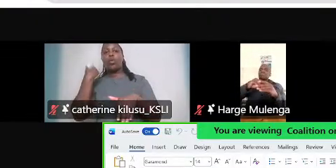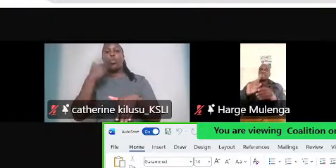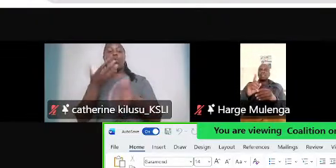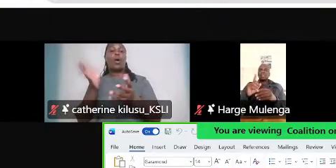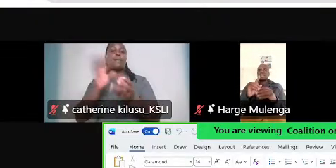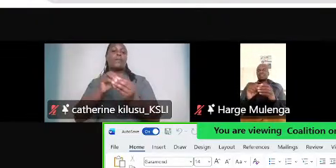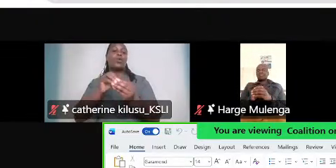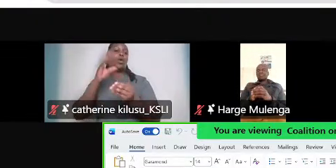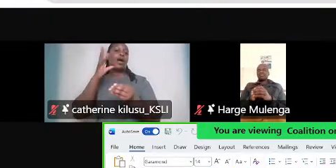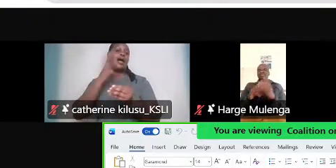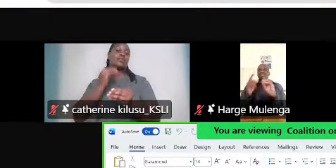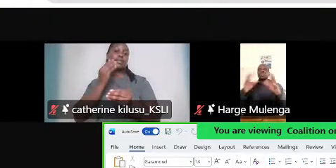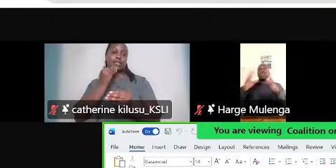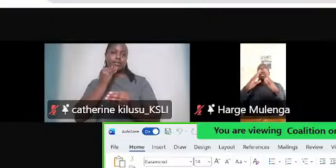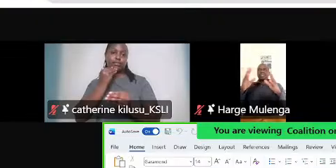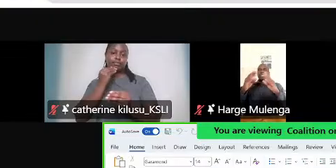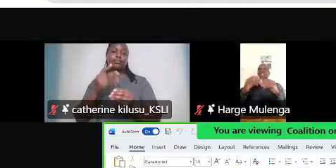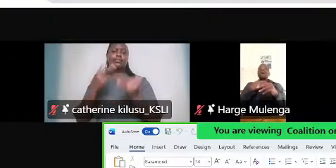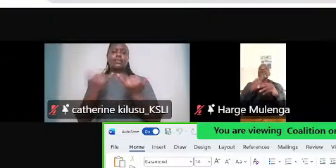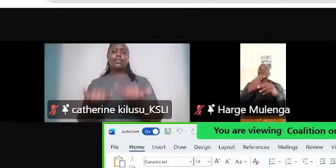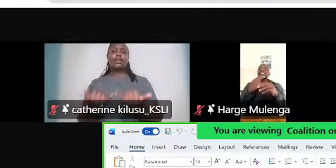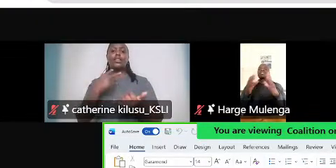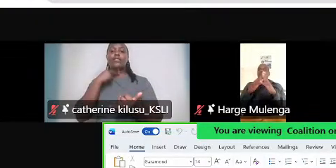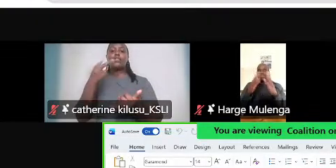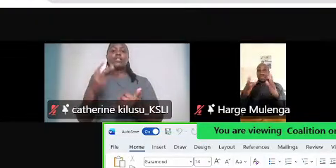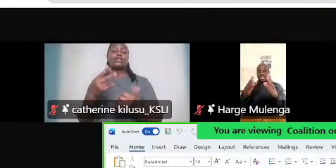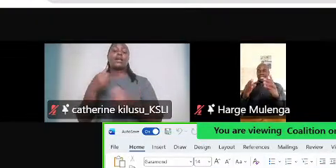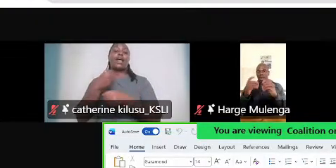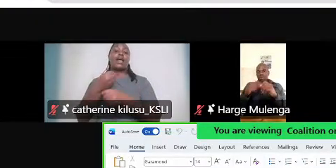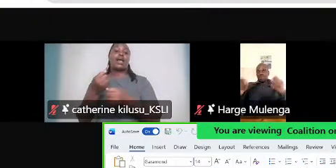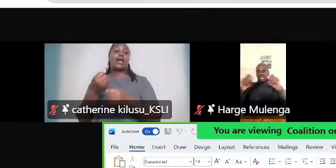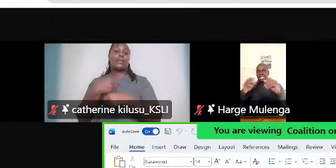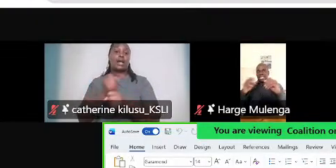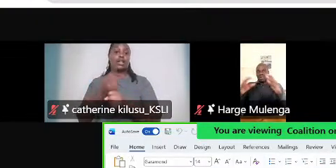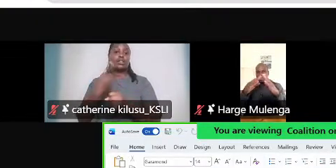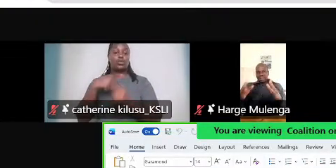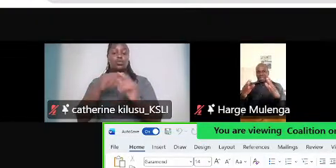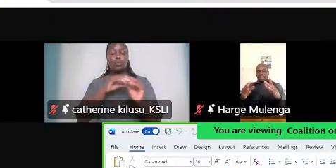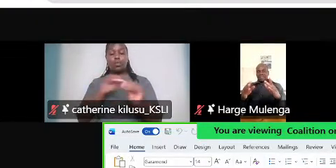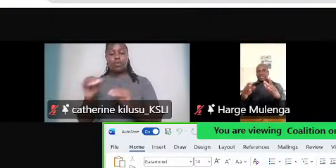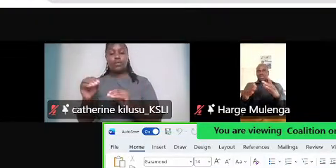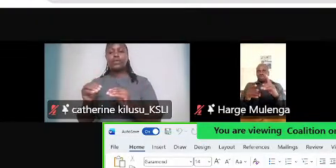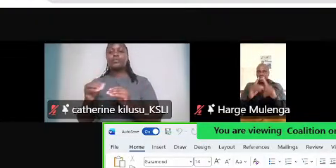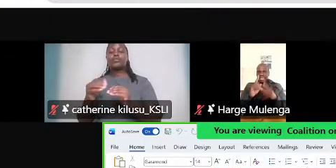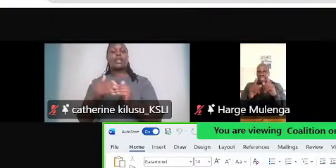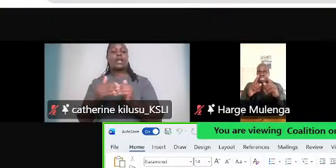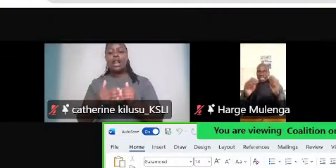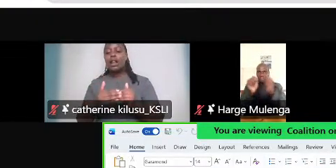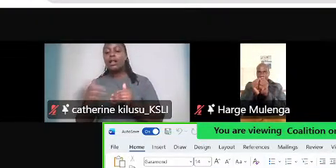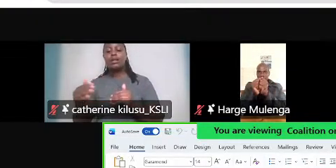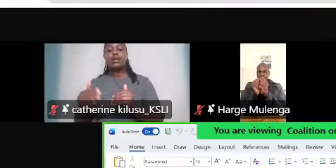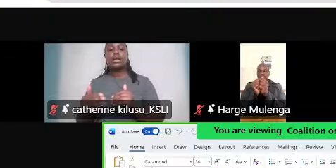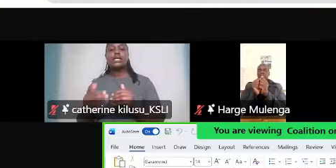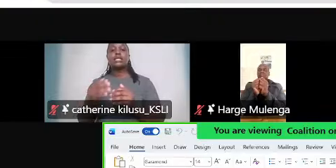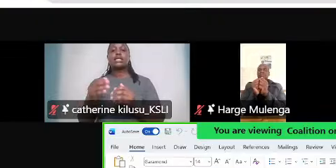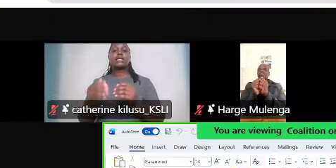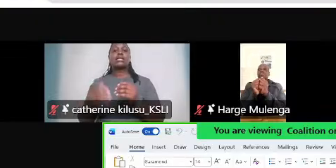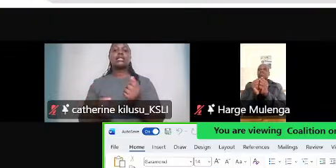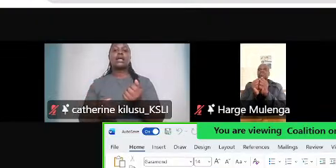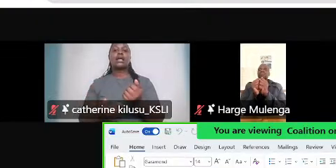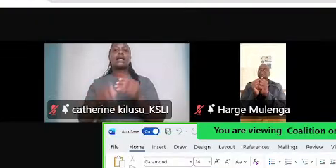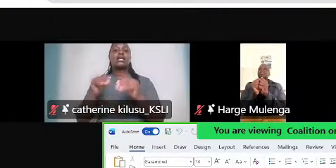voices challenge us to move beyond charity, to move beyond tokenism, and to move